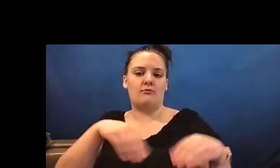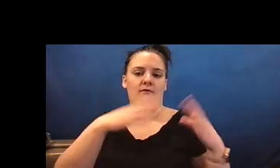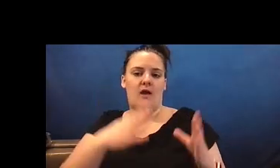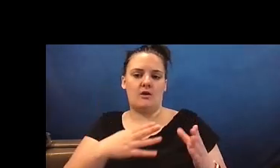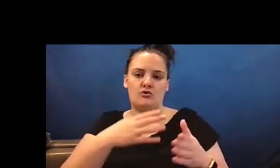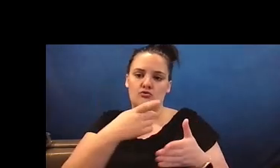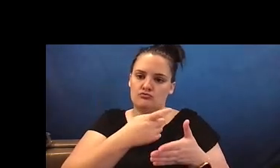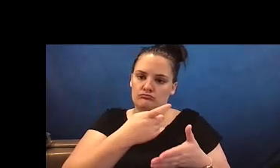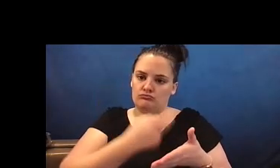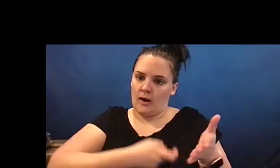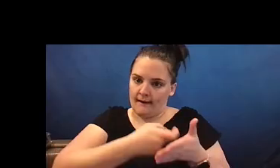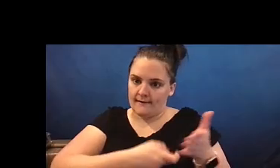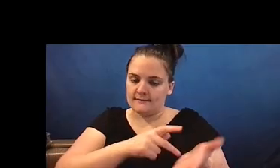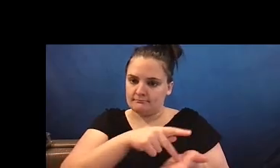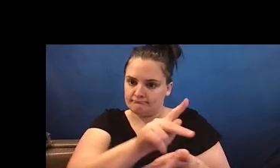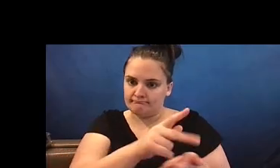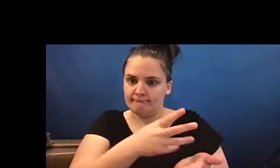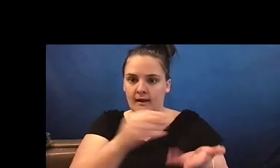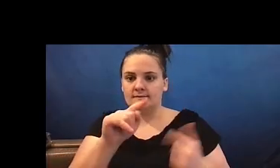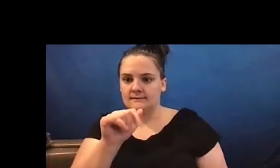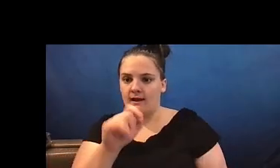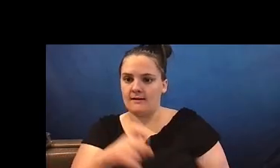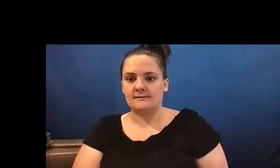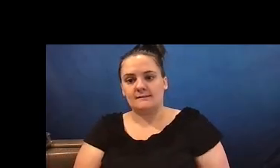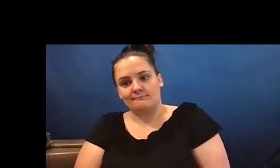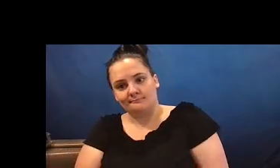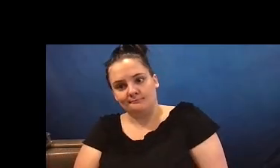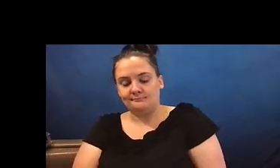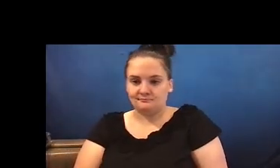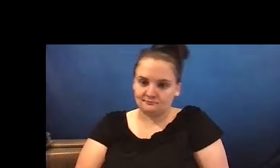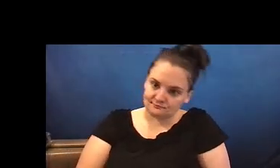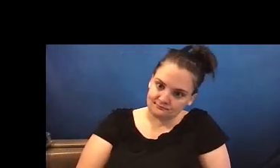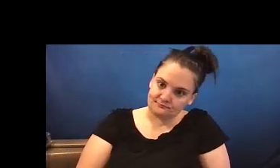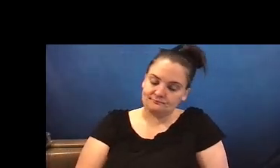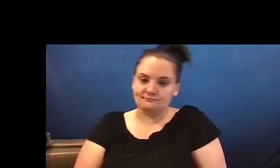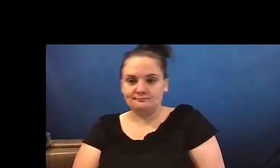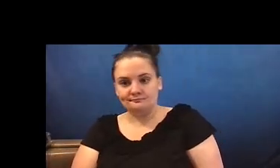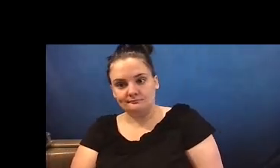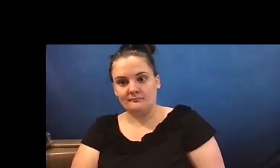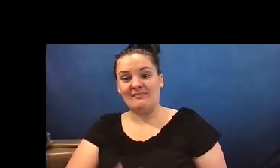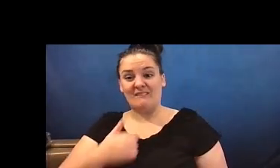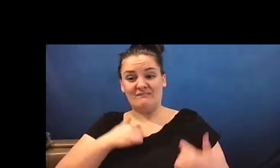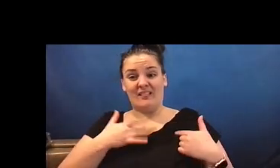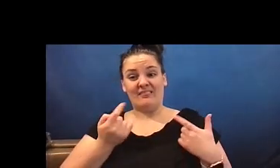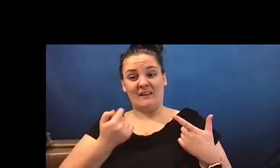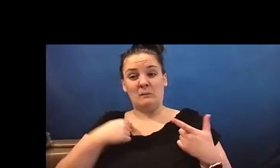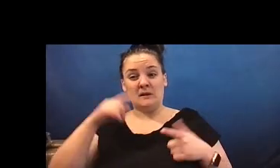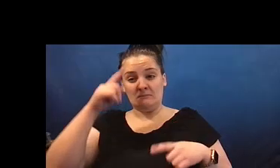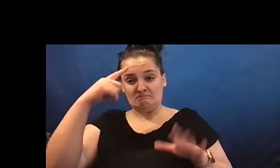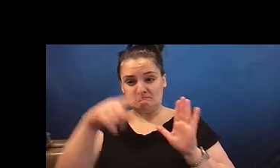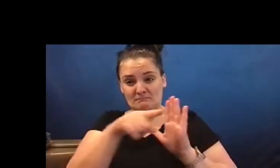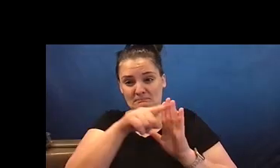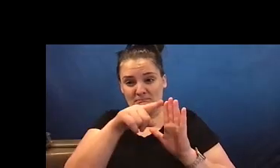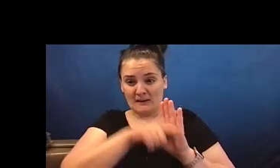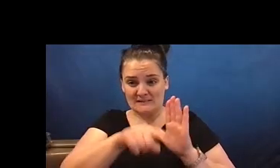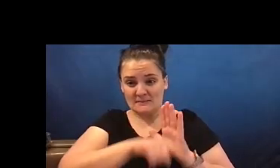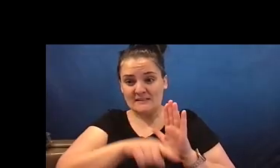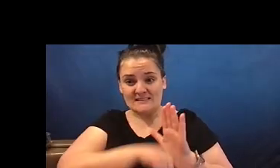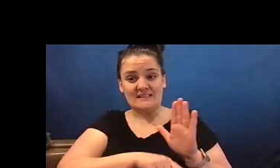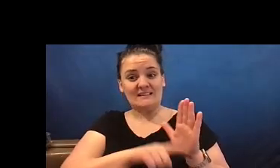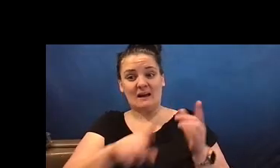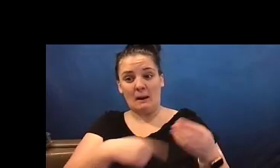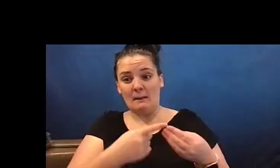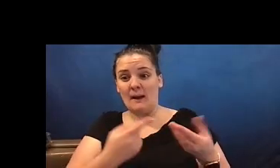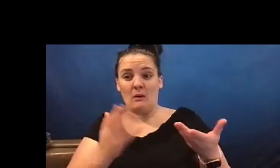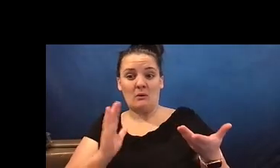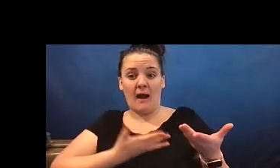the provider tax. So I'm a little pessimistic about what we can